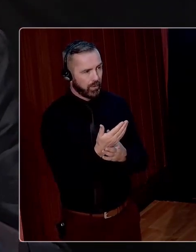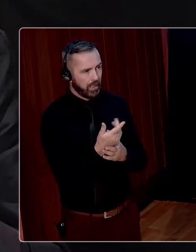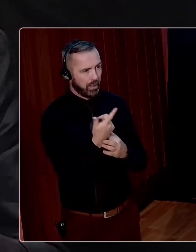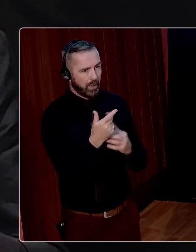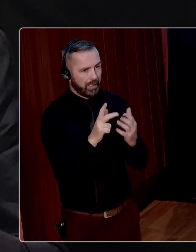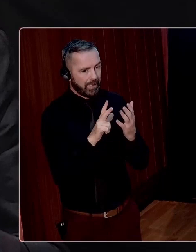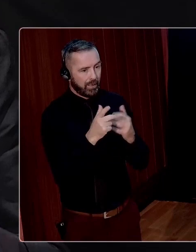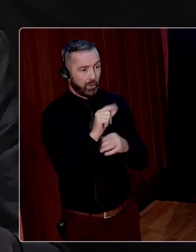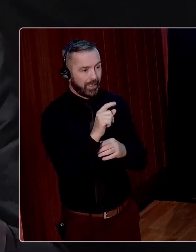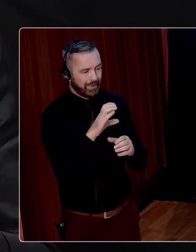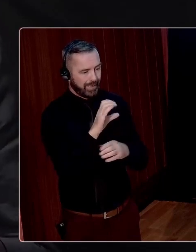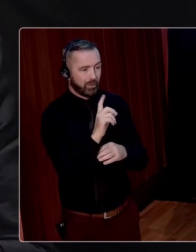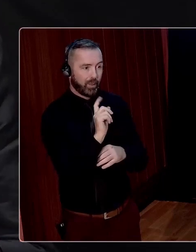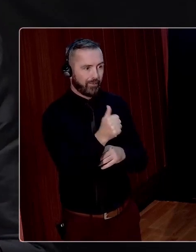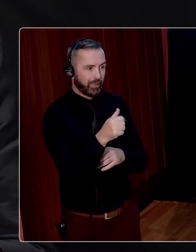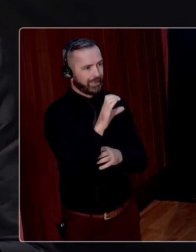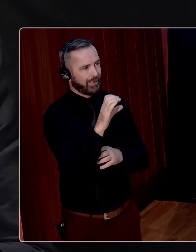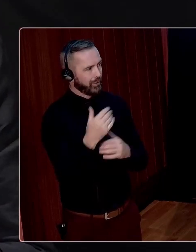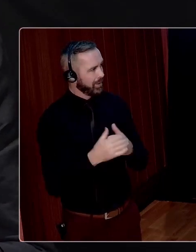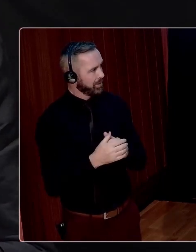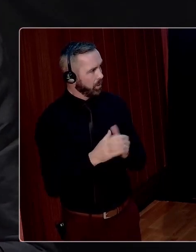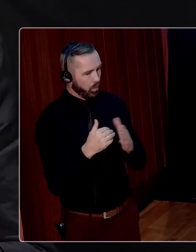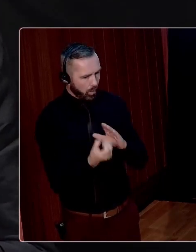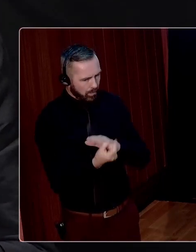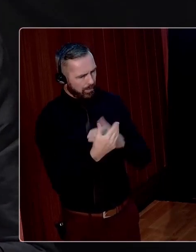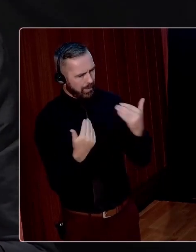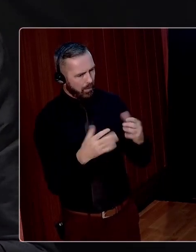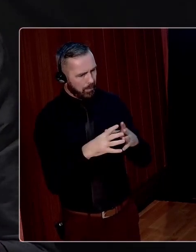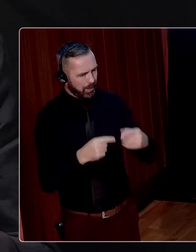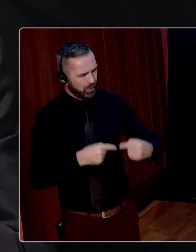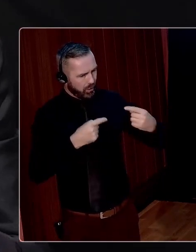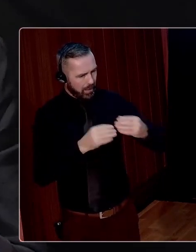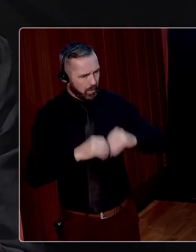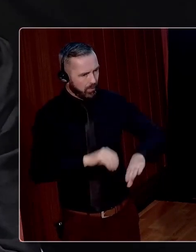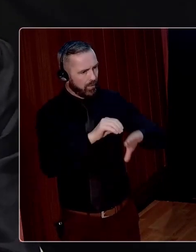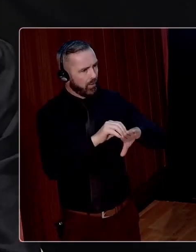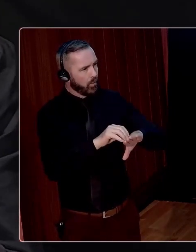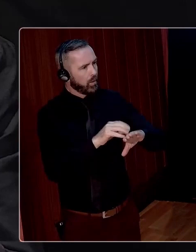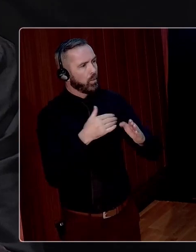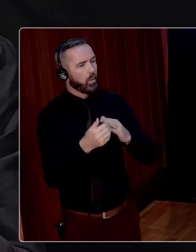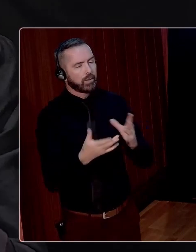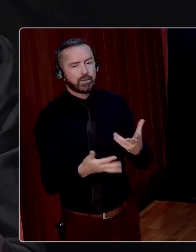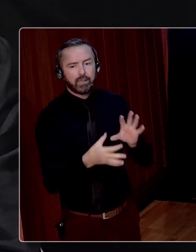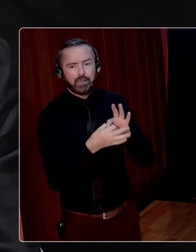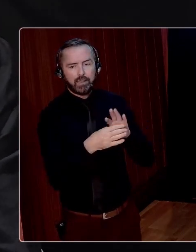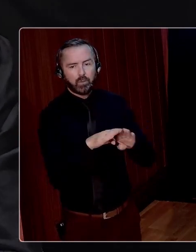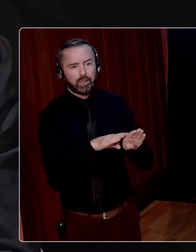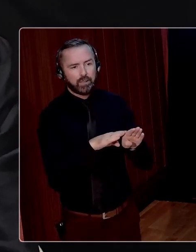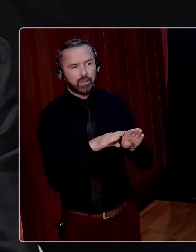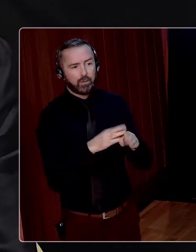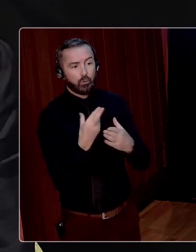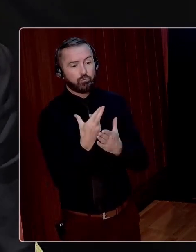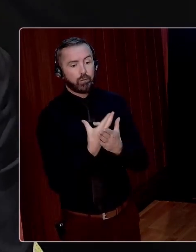throughout the 20th century. Has been evolving. What has come to the fore now, and the biggest challenge maybe that we have going forward also is that the link between